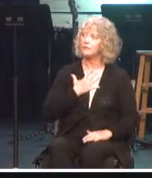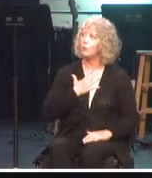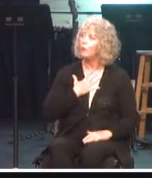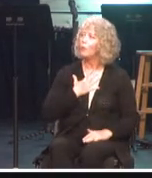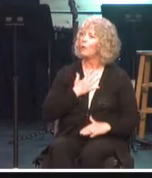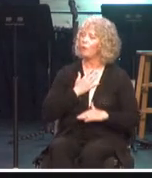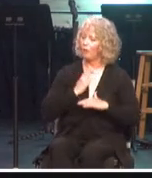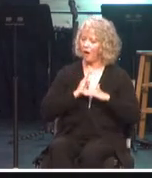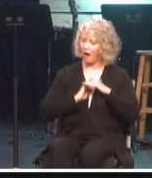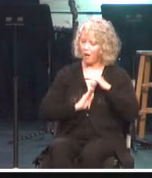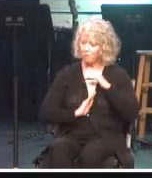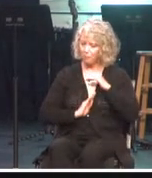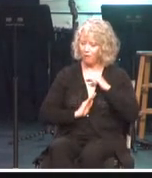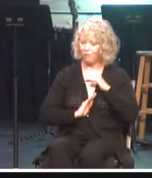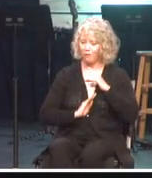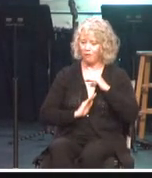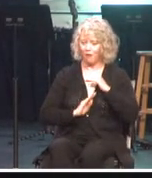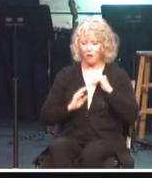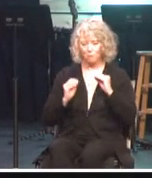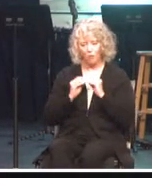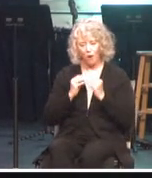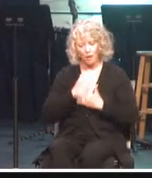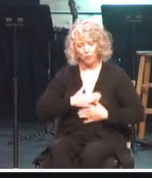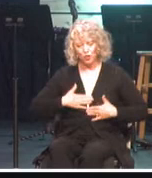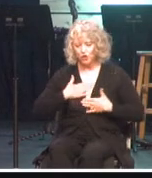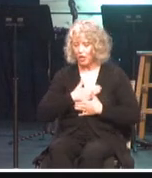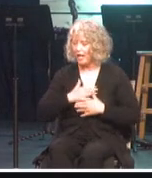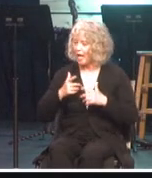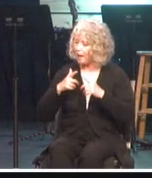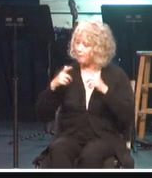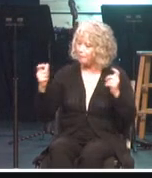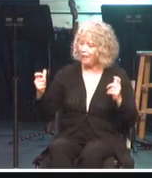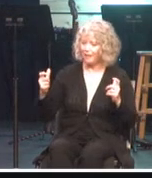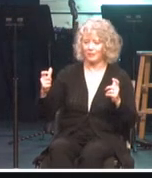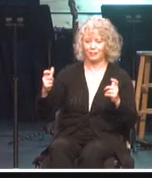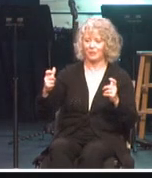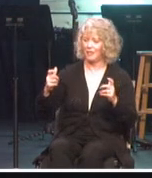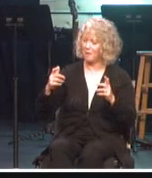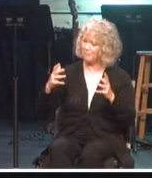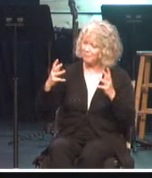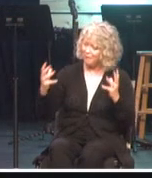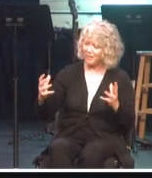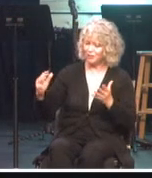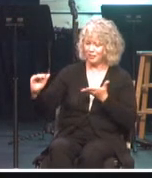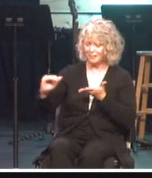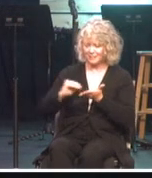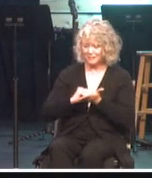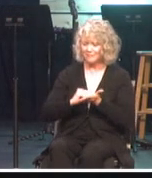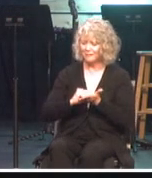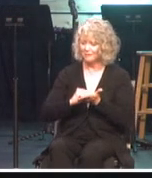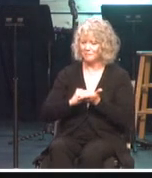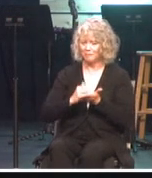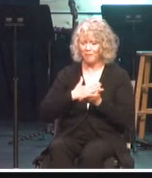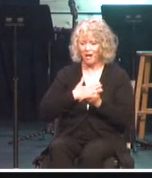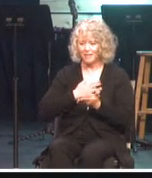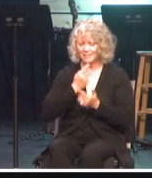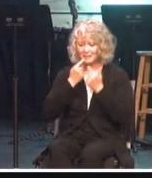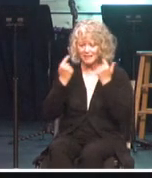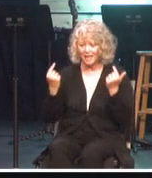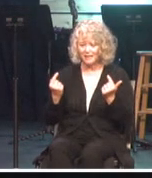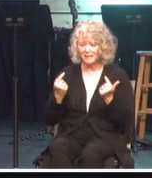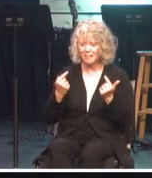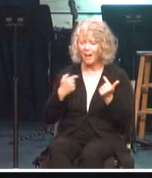The more I appreciate the magnitude of God's forgiveness of my sins, the more I love him